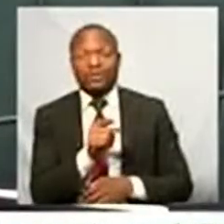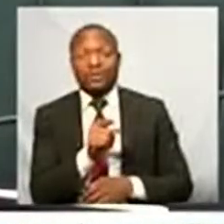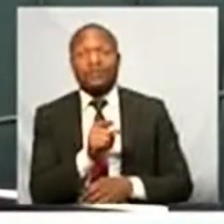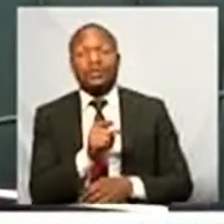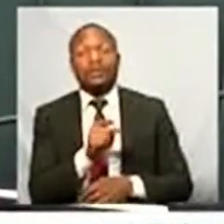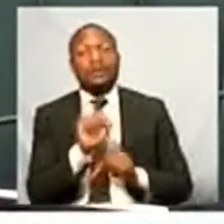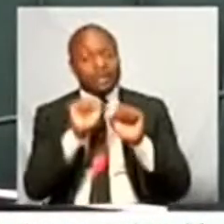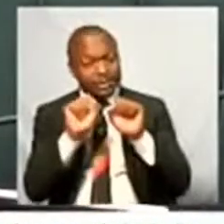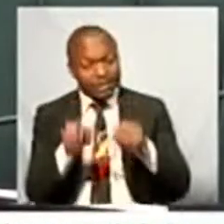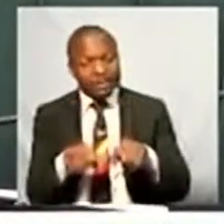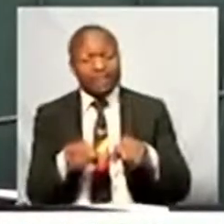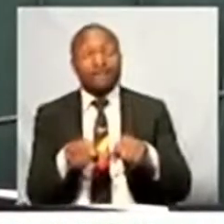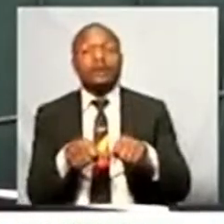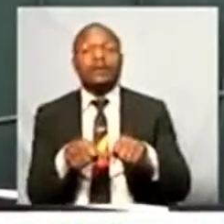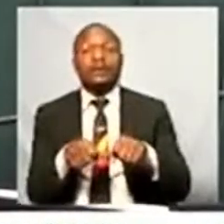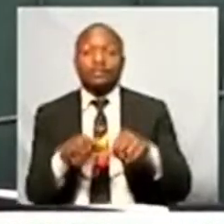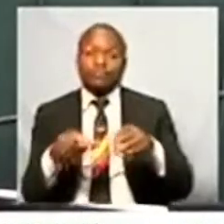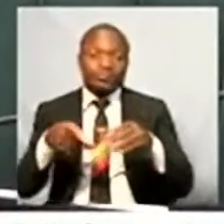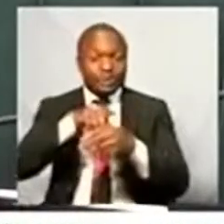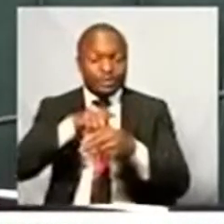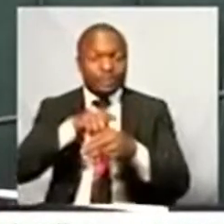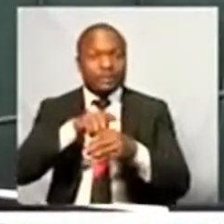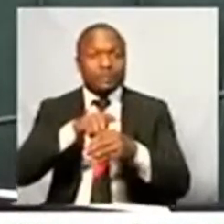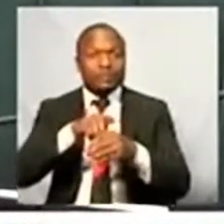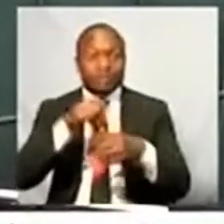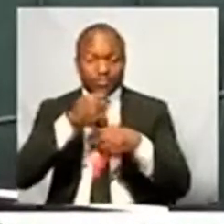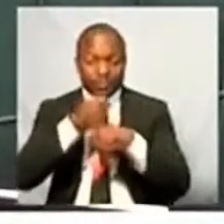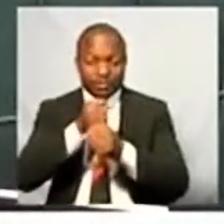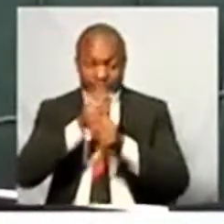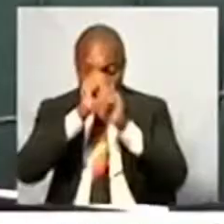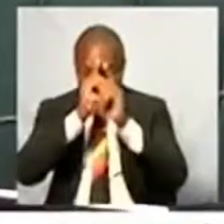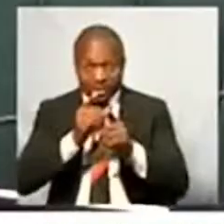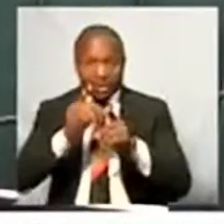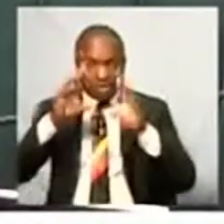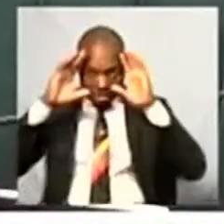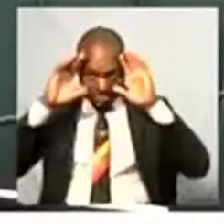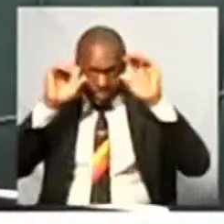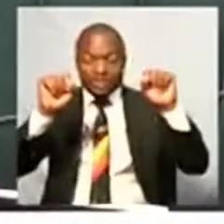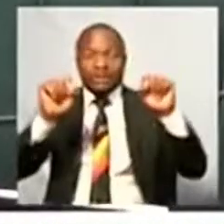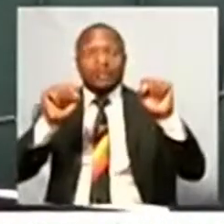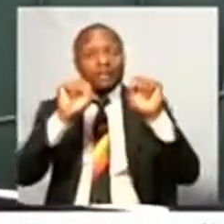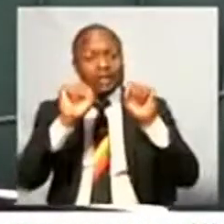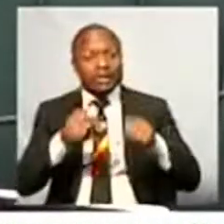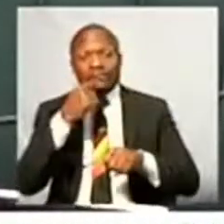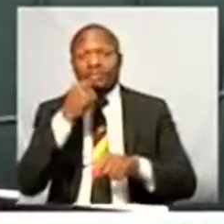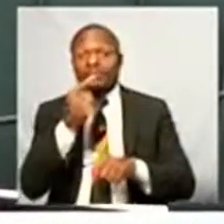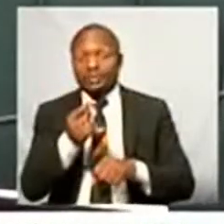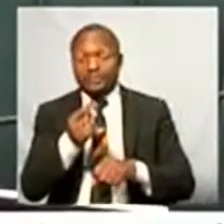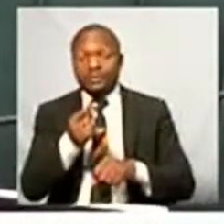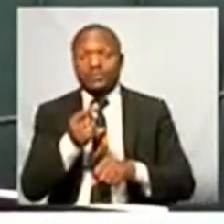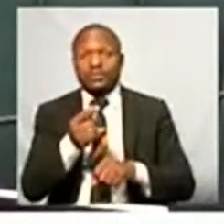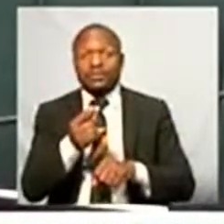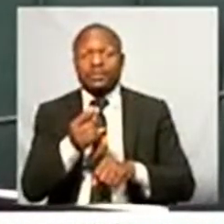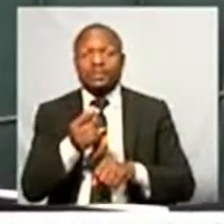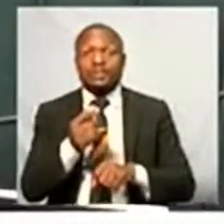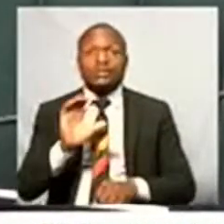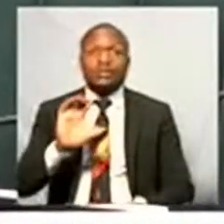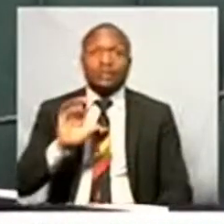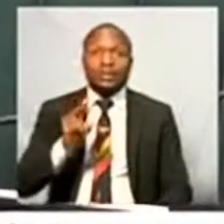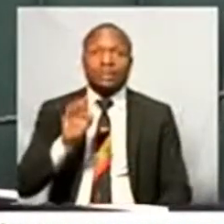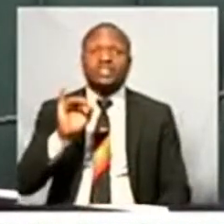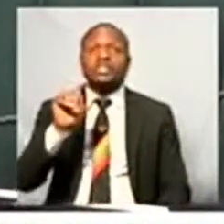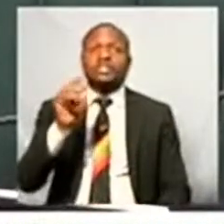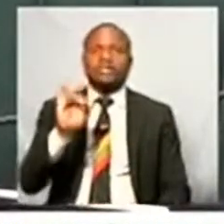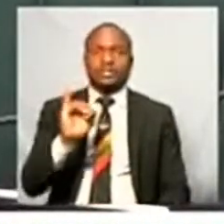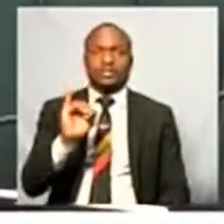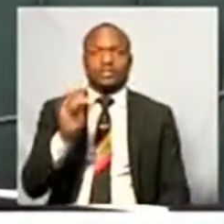can also be part of the decision making. The President, in fact, I can even mention Chiti, who is one of those